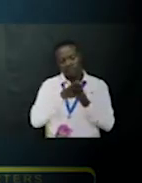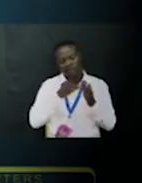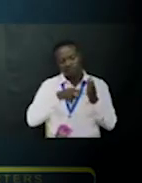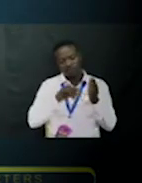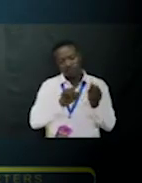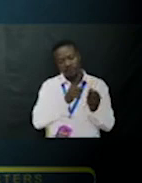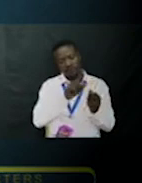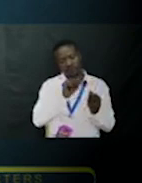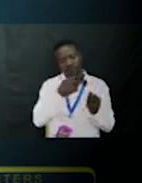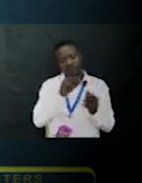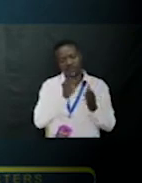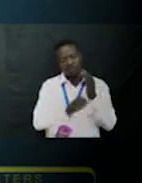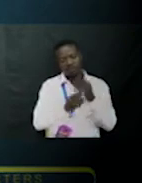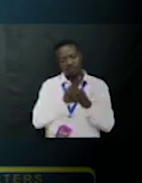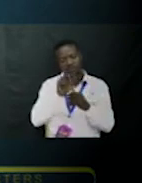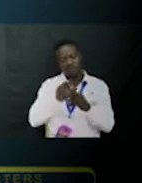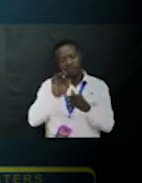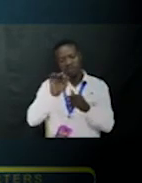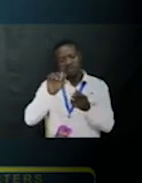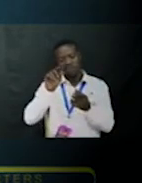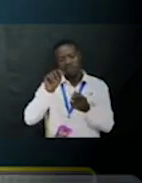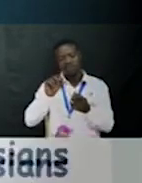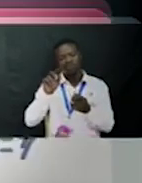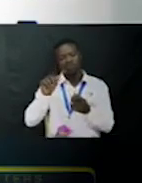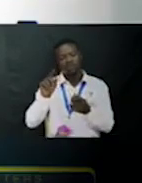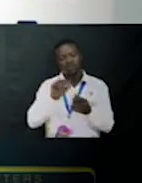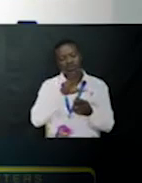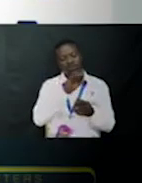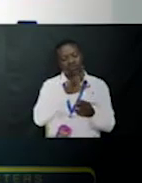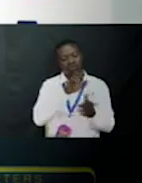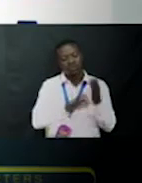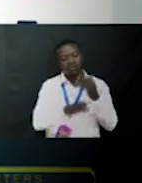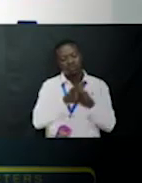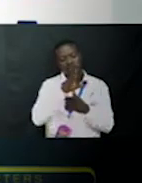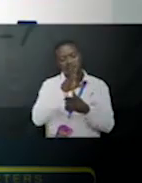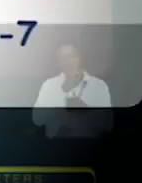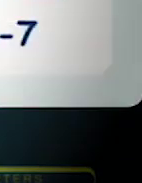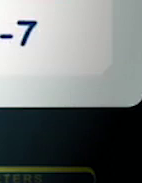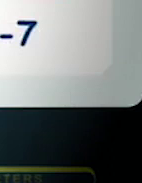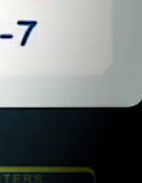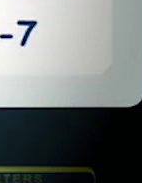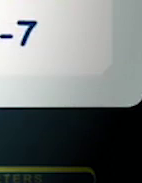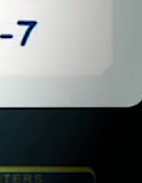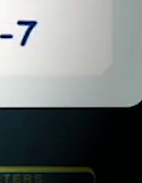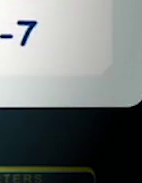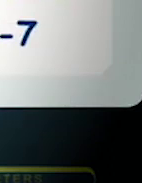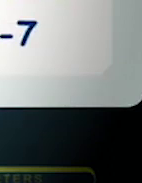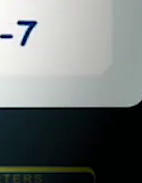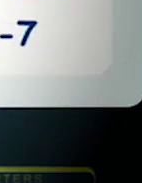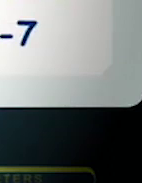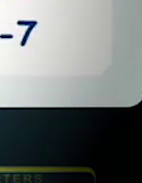1 Thessalonians 2, 19 and 20, Colossians 2, 6 and 7. I shall now turn briefly